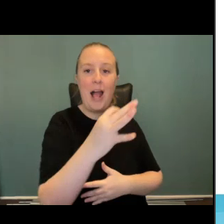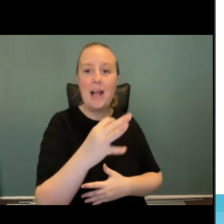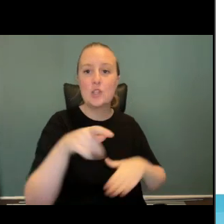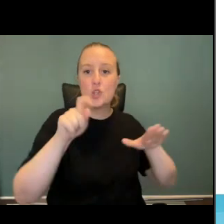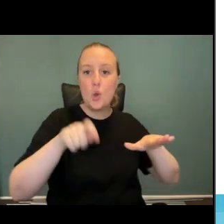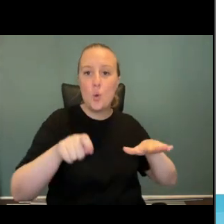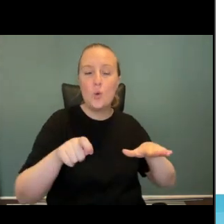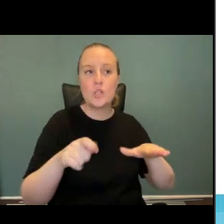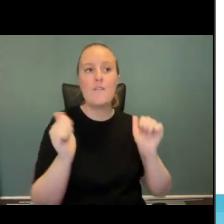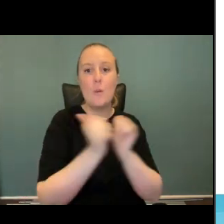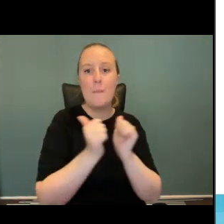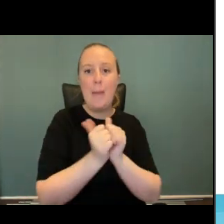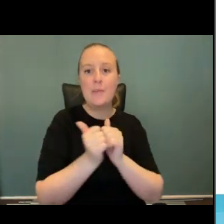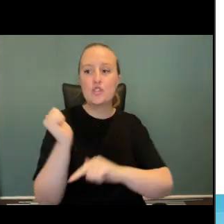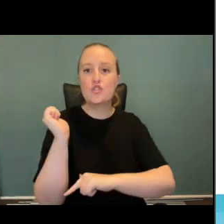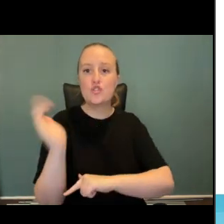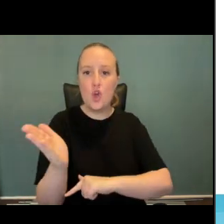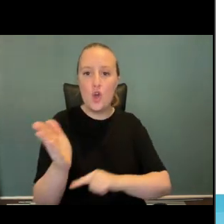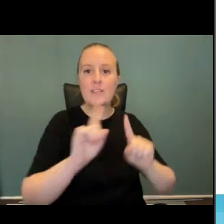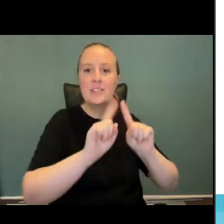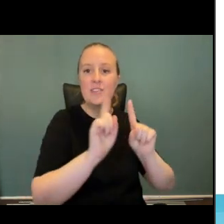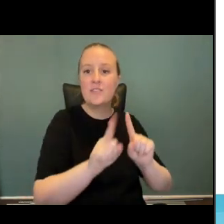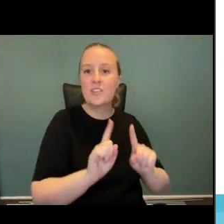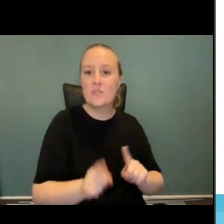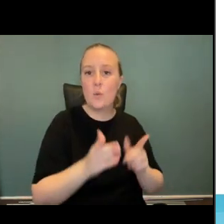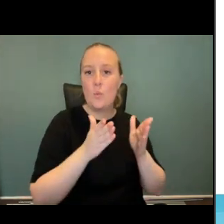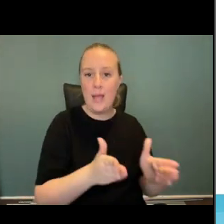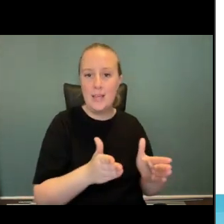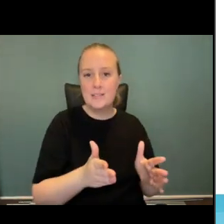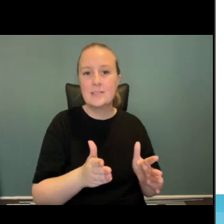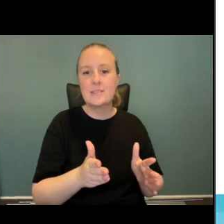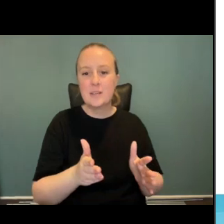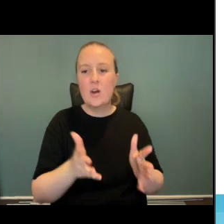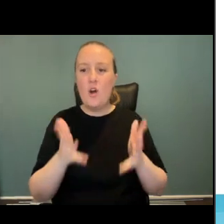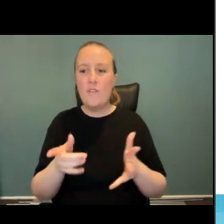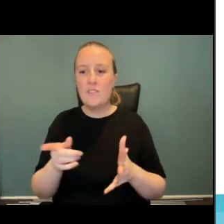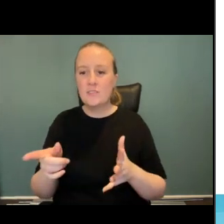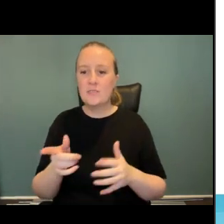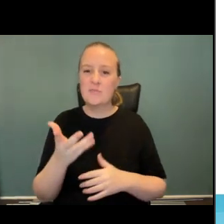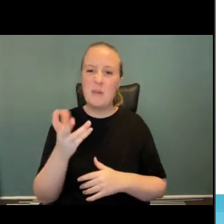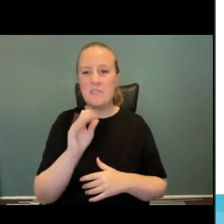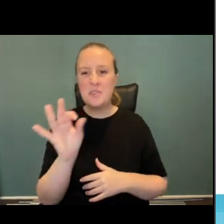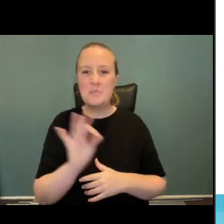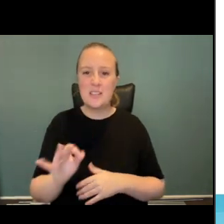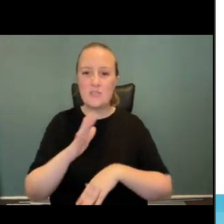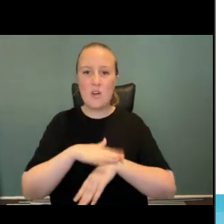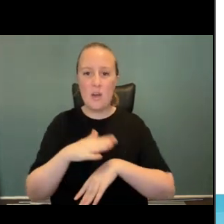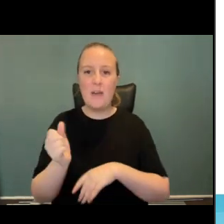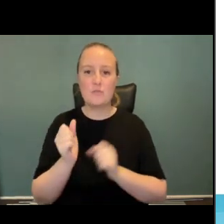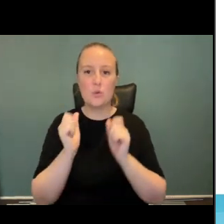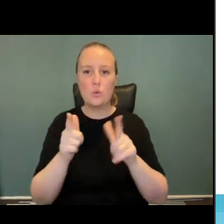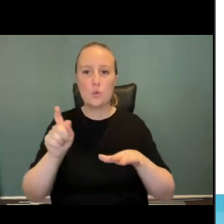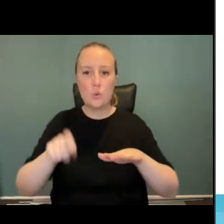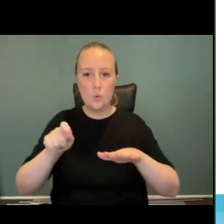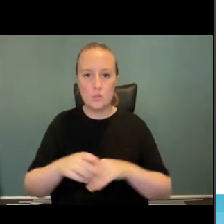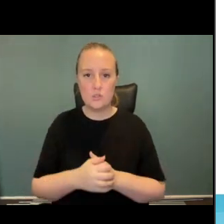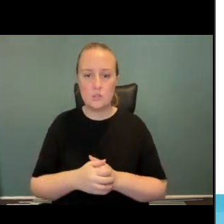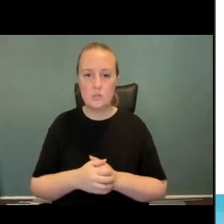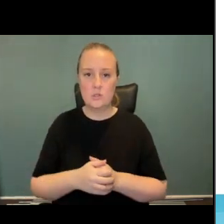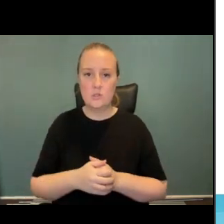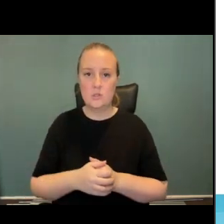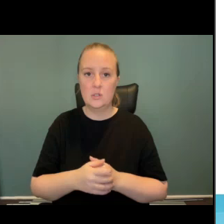before we go to court, or 50% of the time we have to go to court. With the first call over, if they've been served, we ask